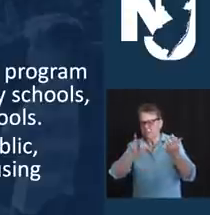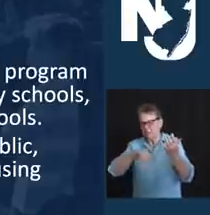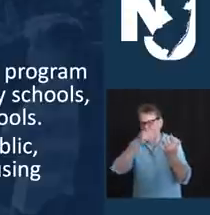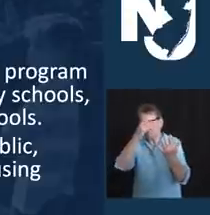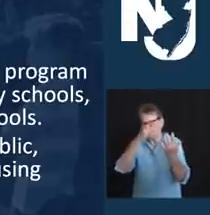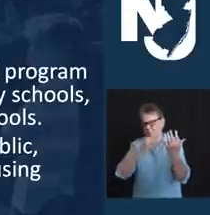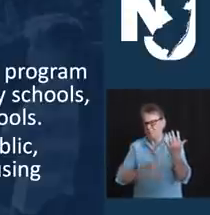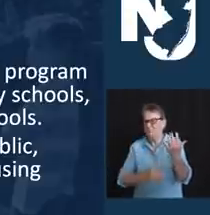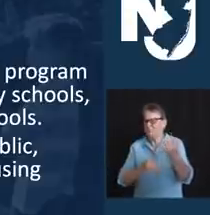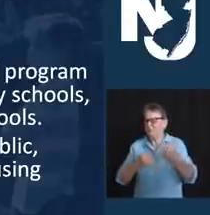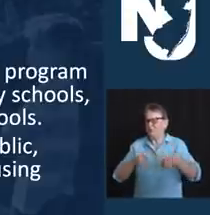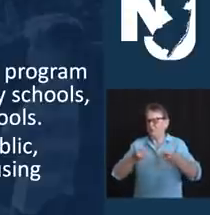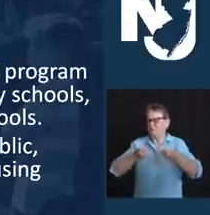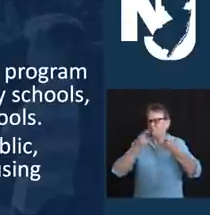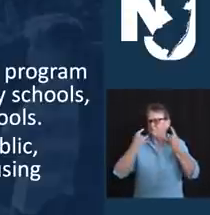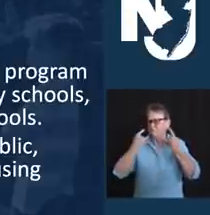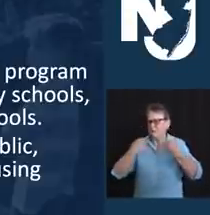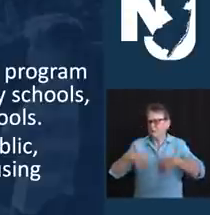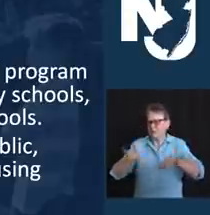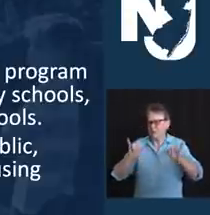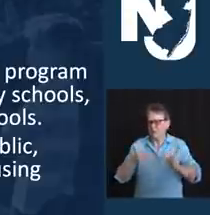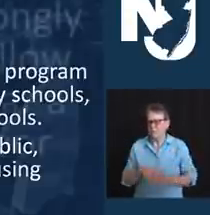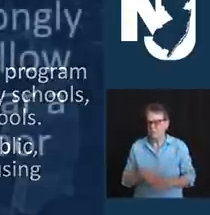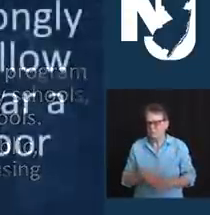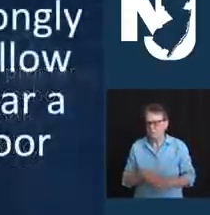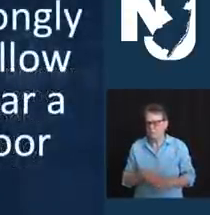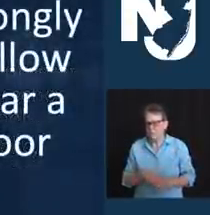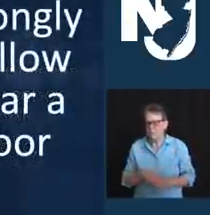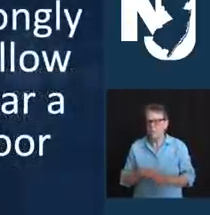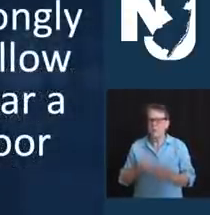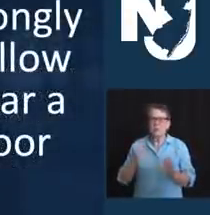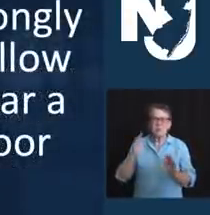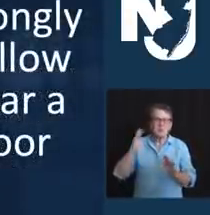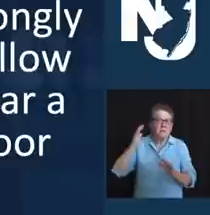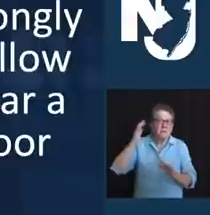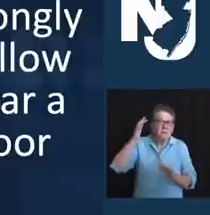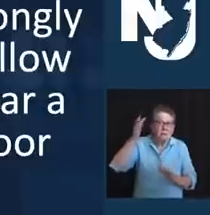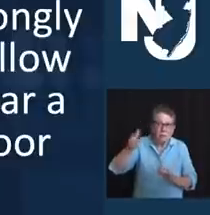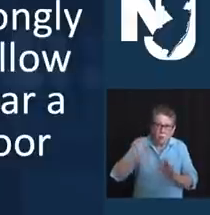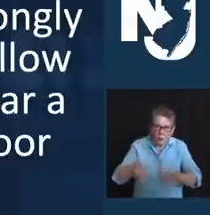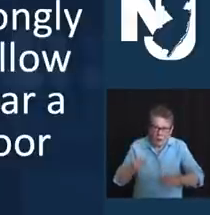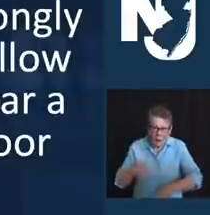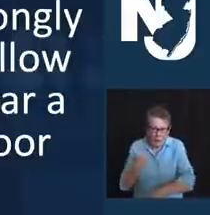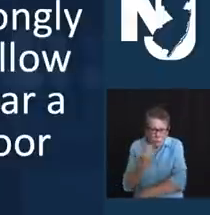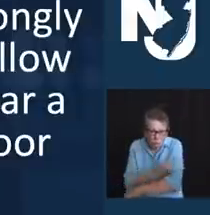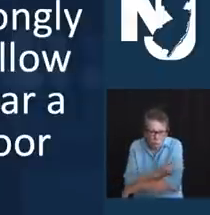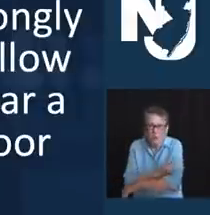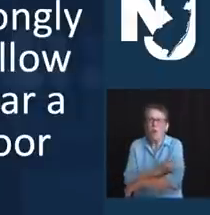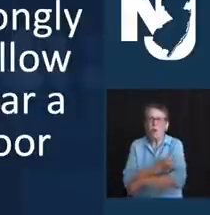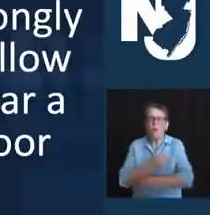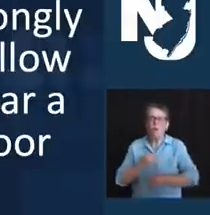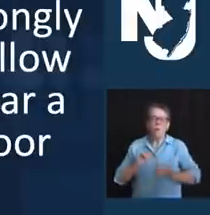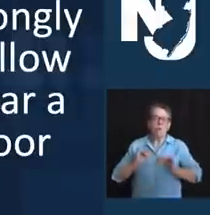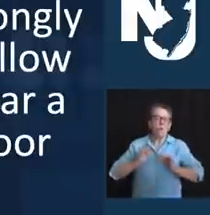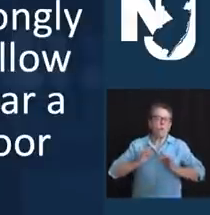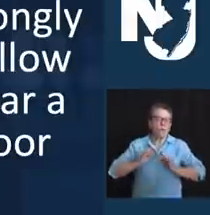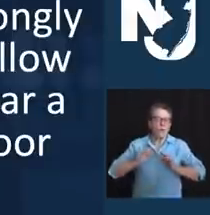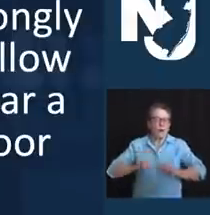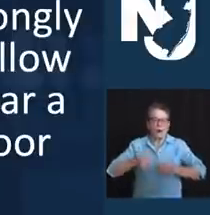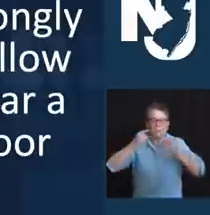not there yet. And yes, if you are not vaccinated, we encourage you in the strongest possible terms